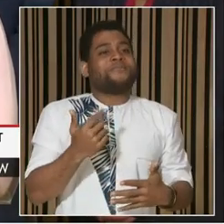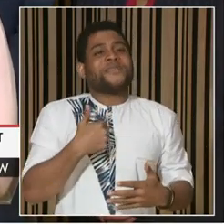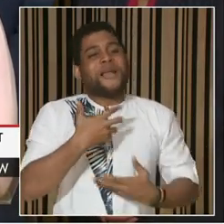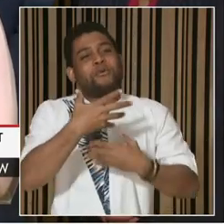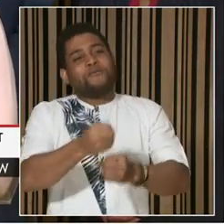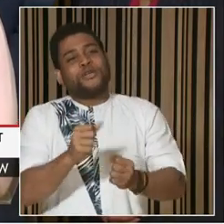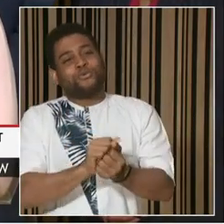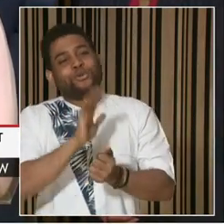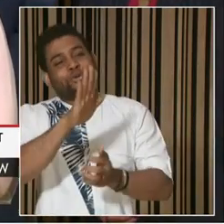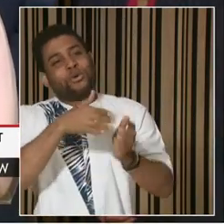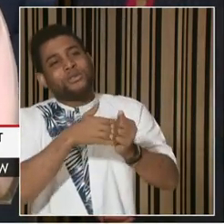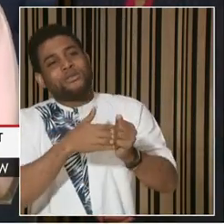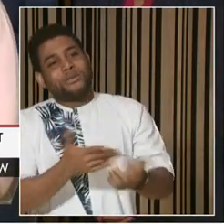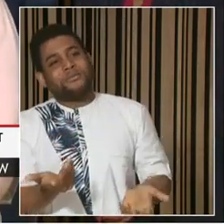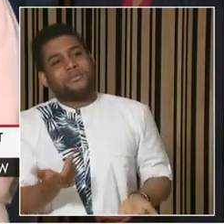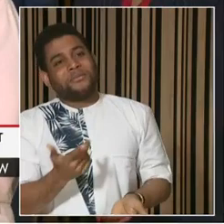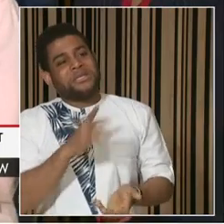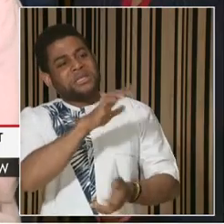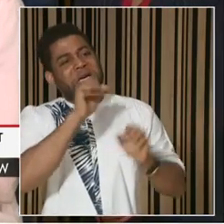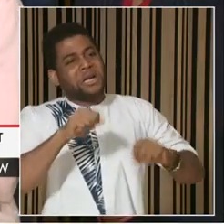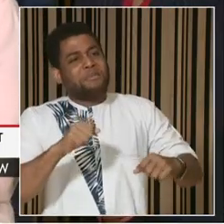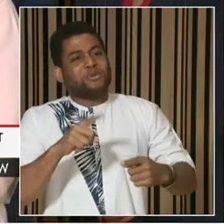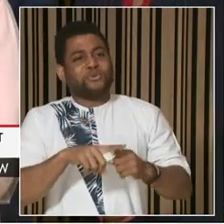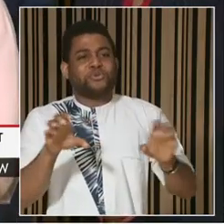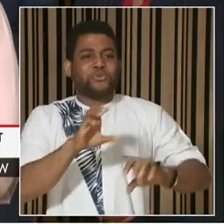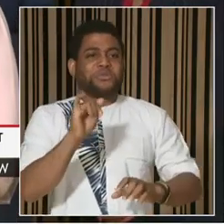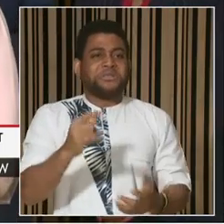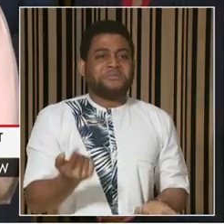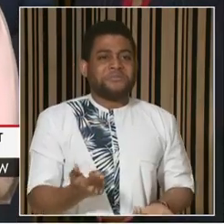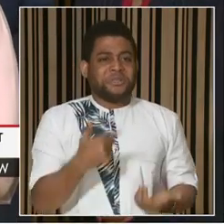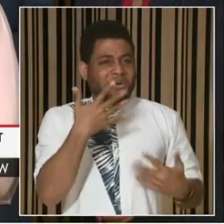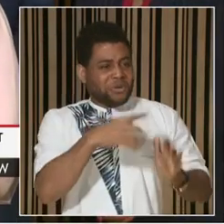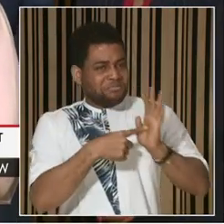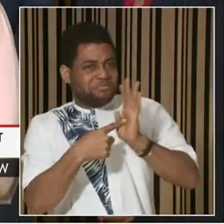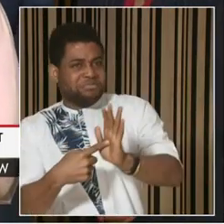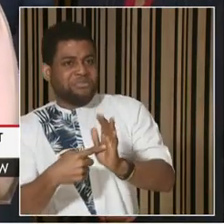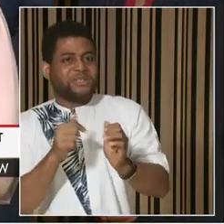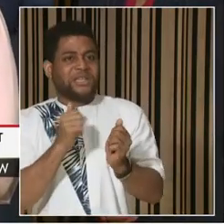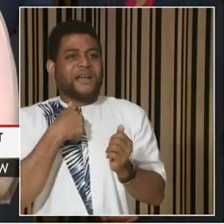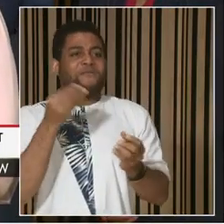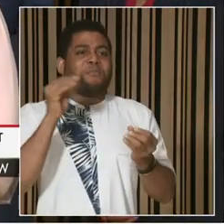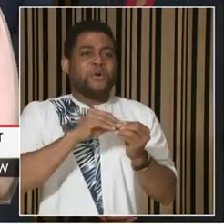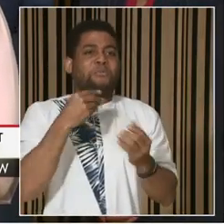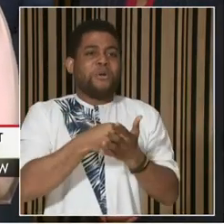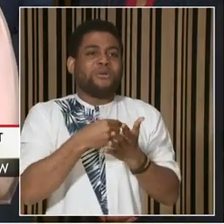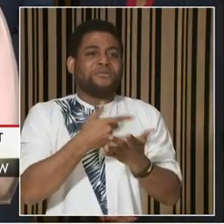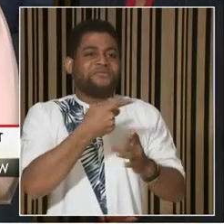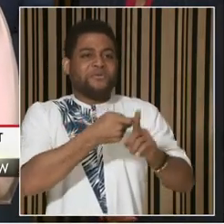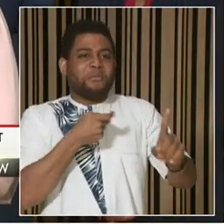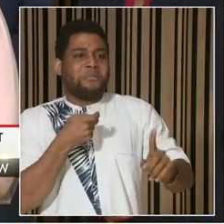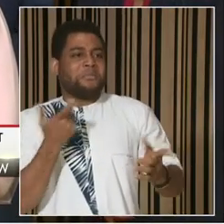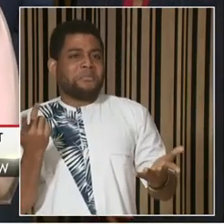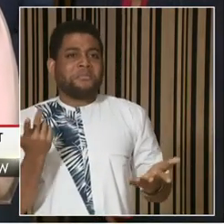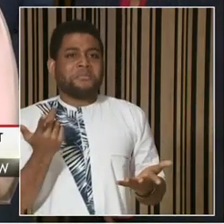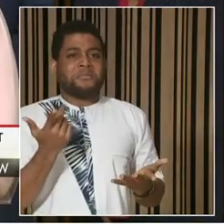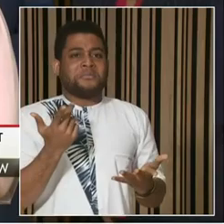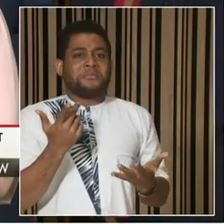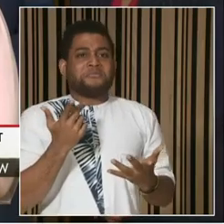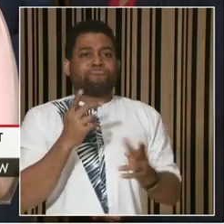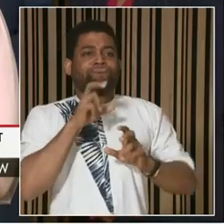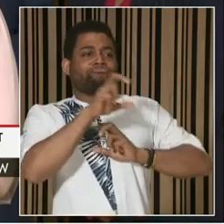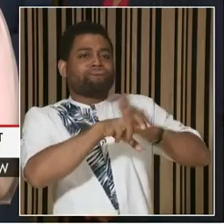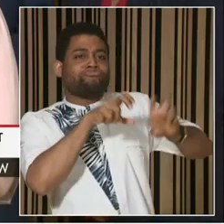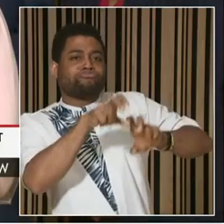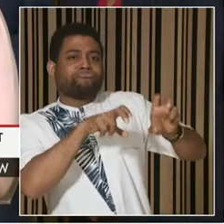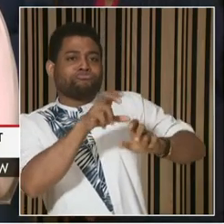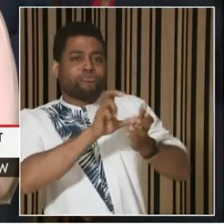ability to get things done. They've already demonstrated that they're getting more dollars out of the door. And the more confident we